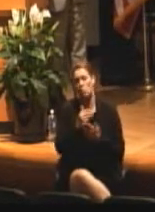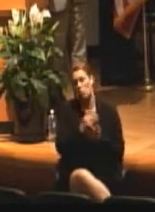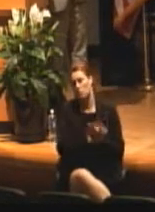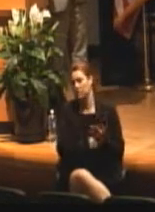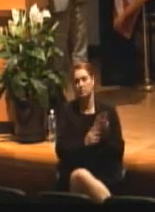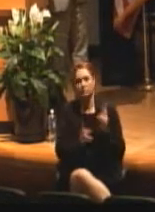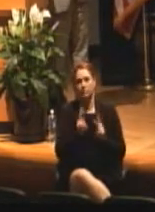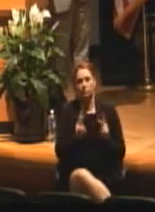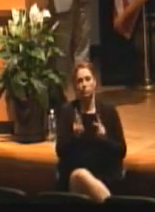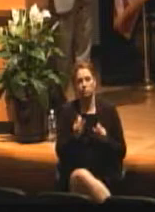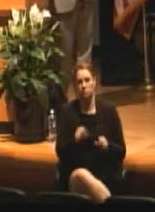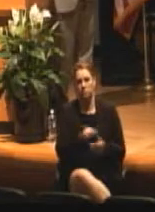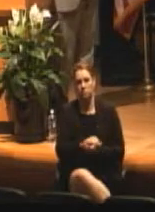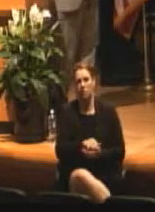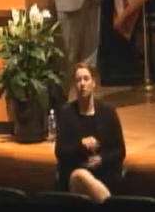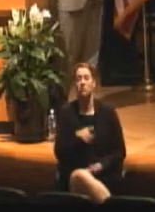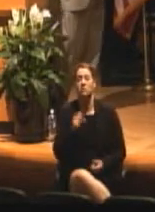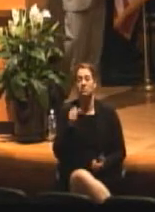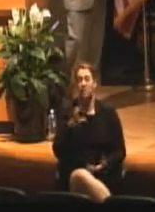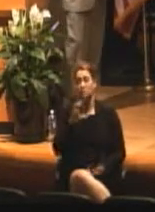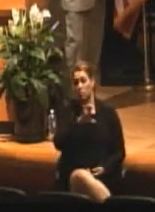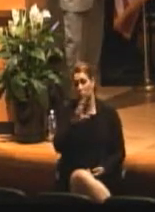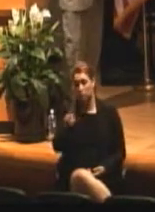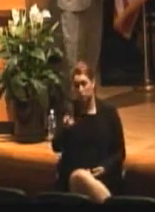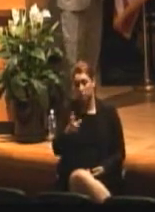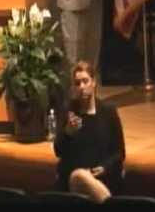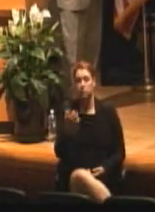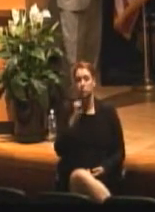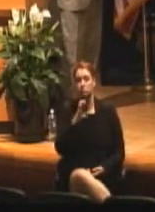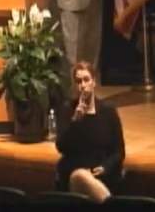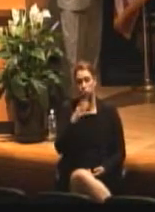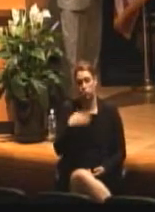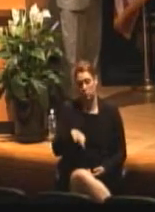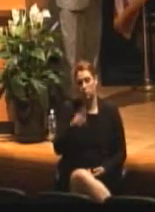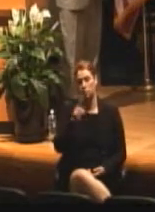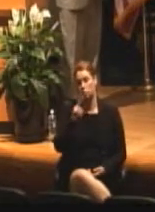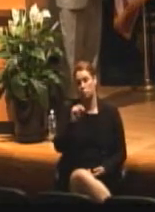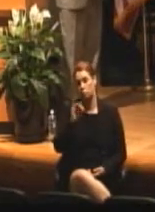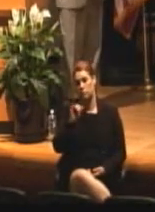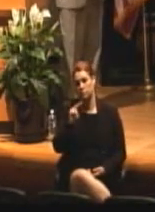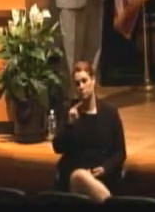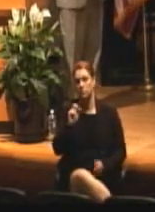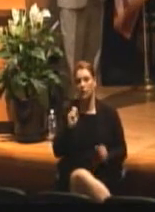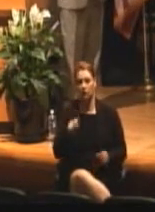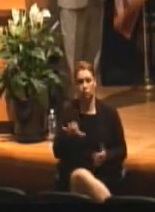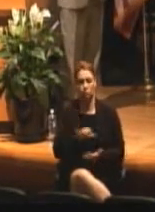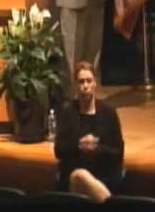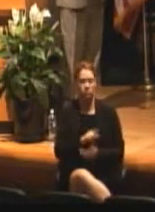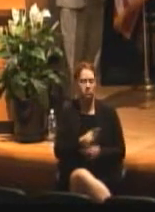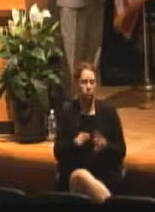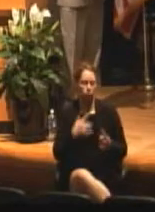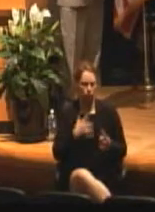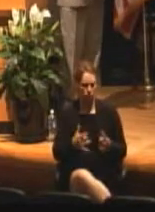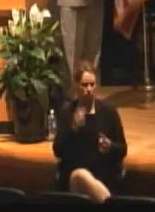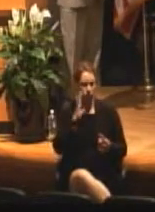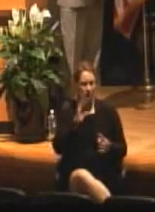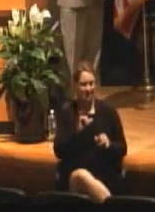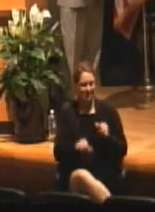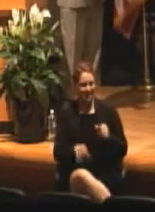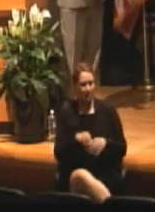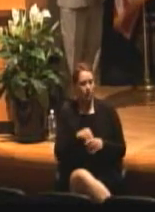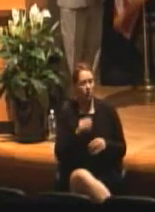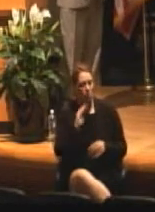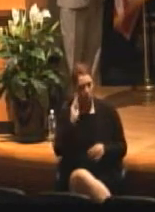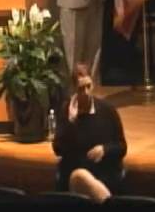a lot of banks or credit unions maybe that'd be able to do those as well. Typically, they ask that you stay in the home at that point. If you're doing that, the Ohio